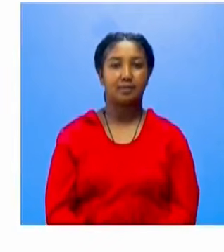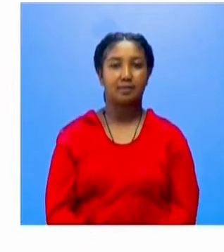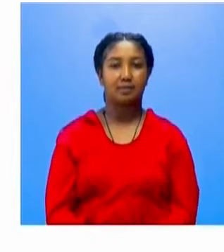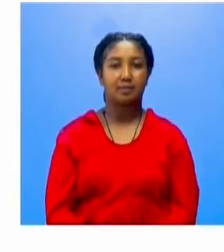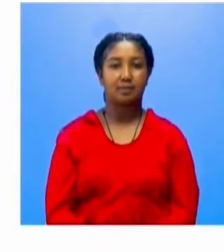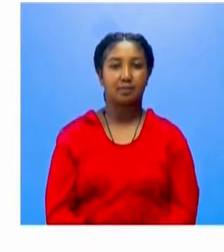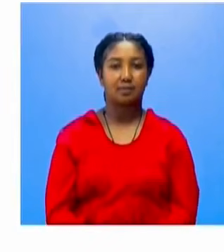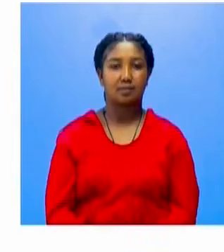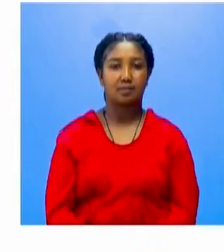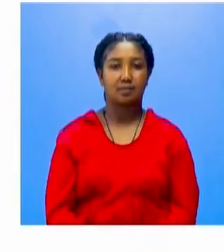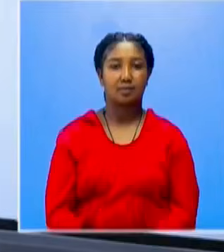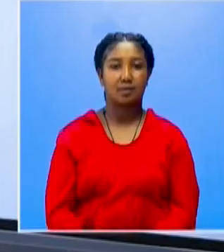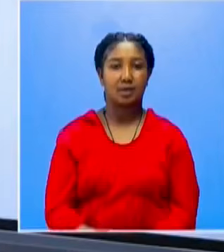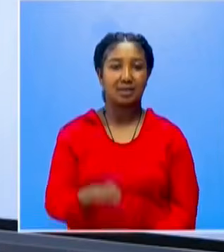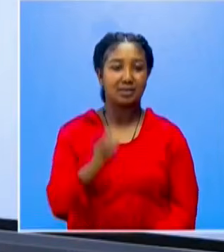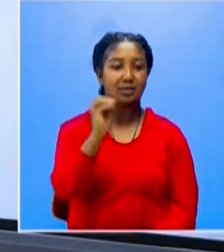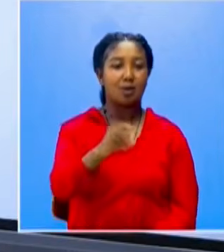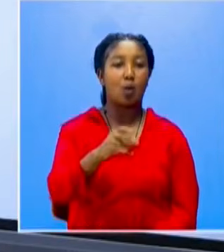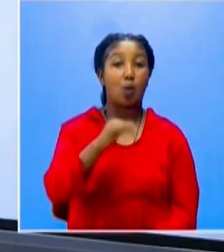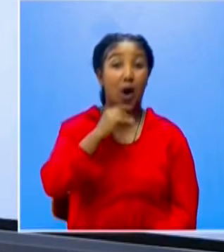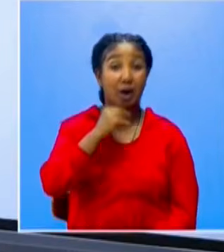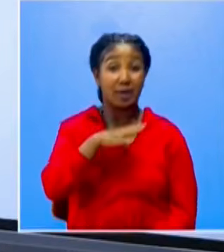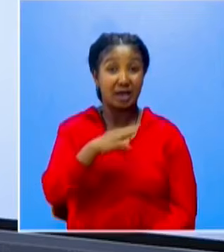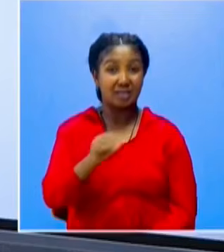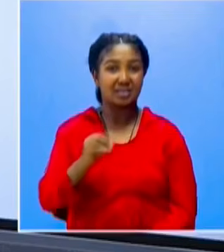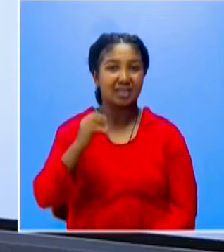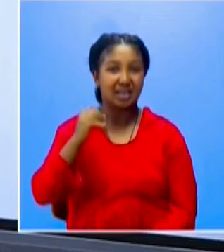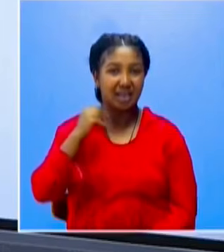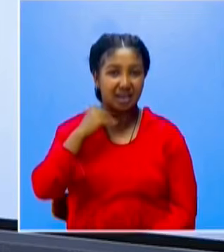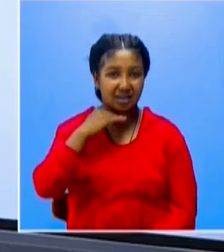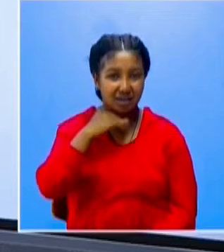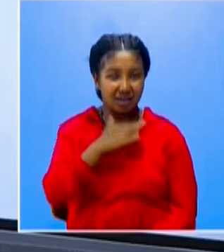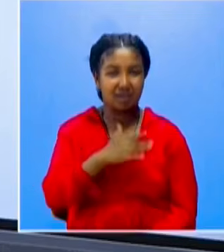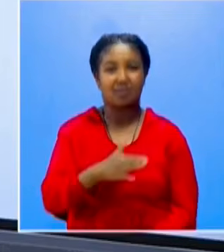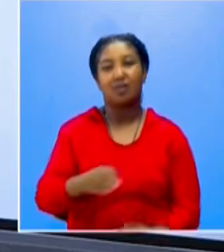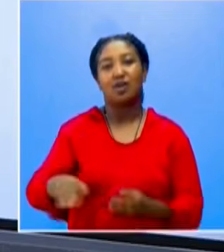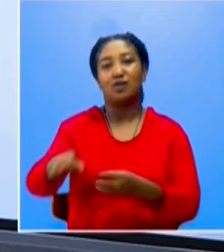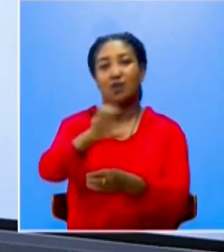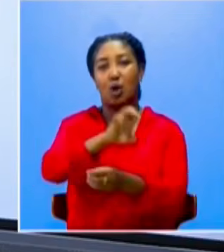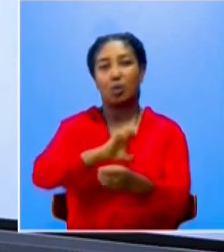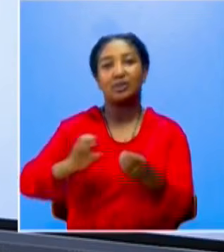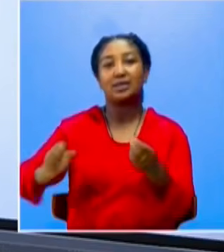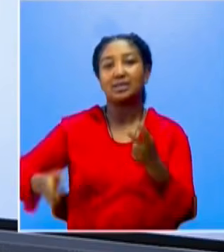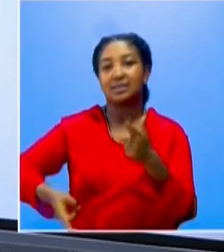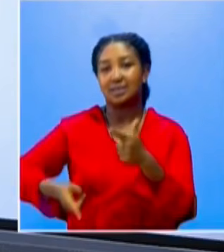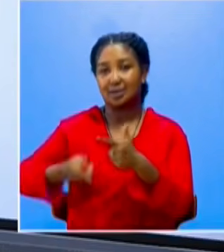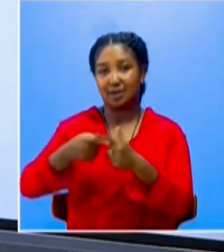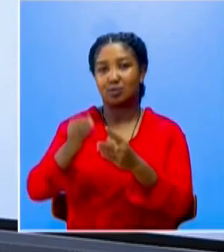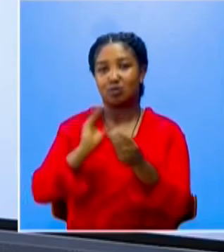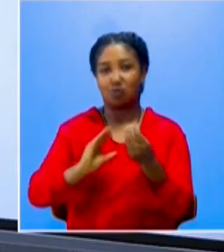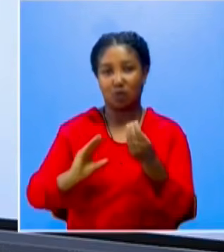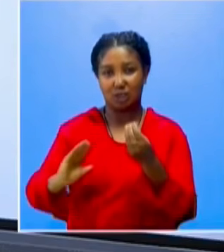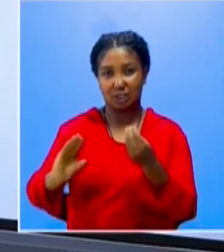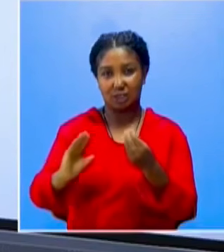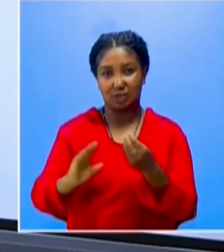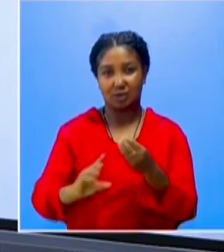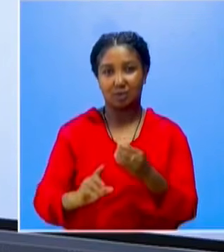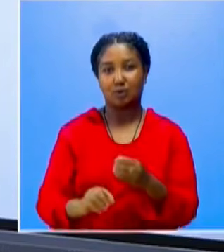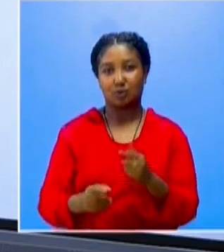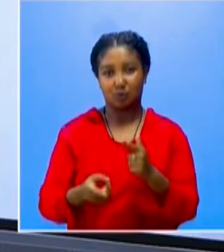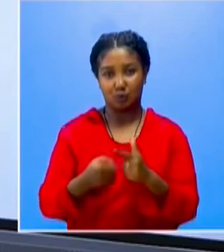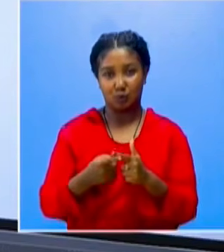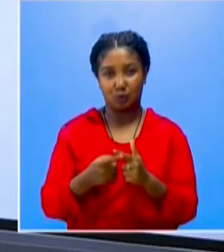Okay? Throw garbage and dirty environment. And the second situation, or situation